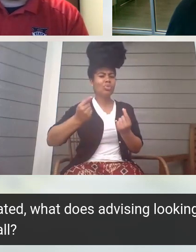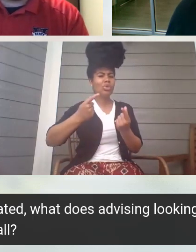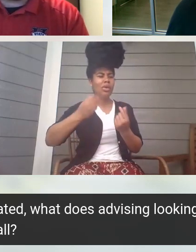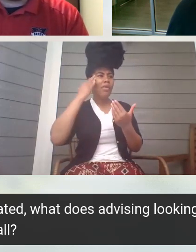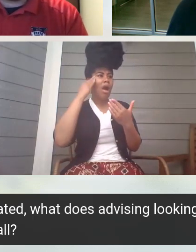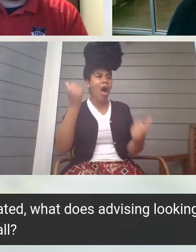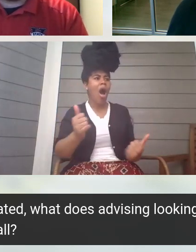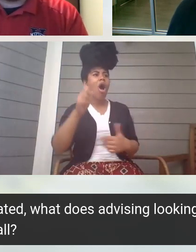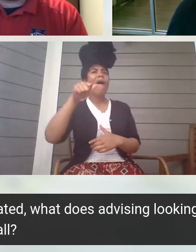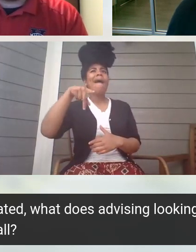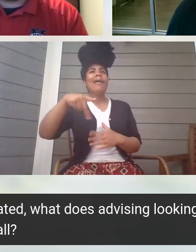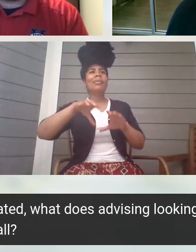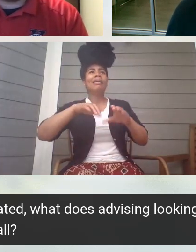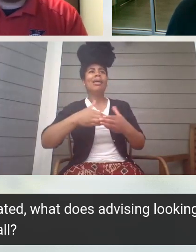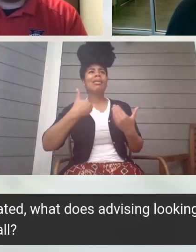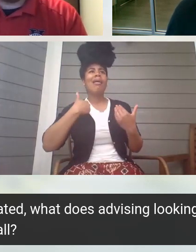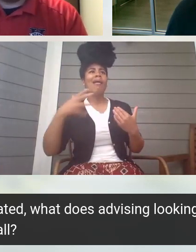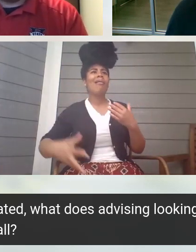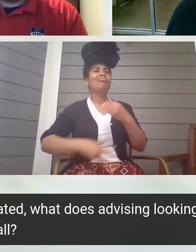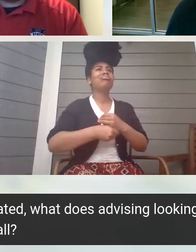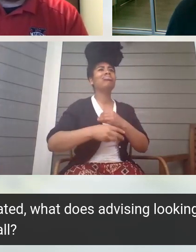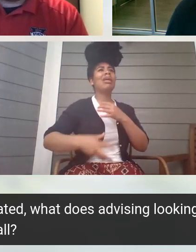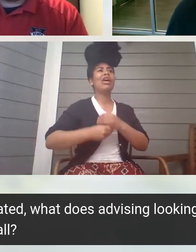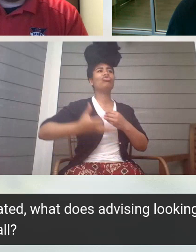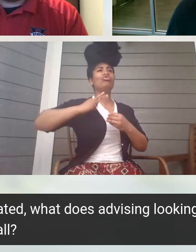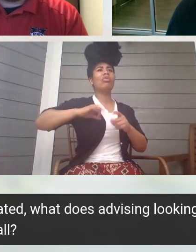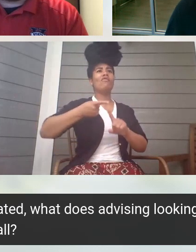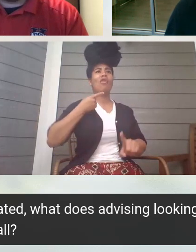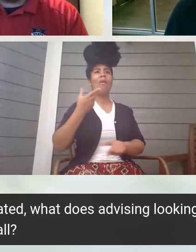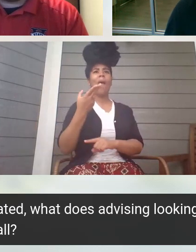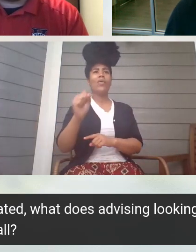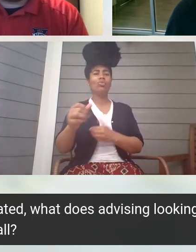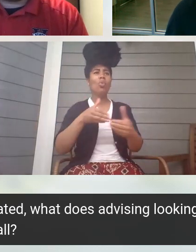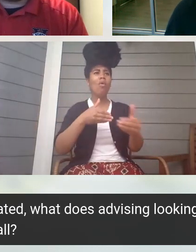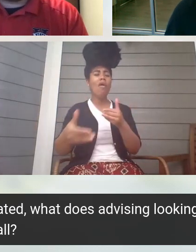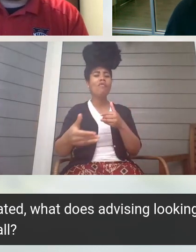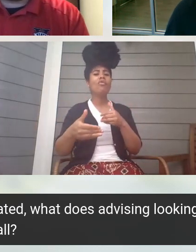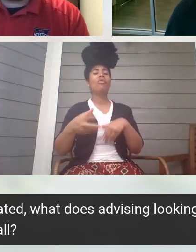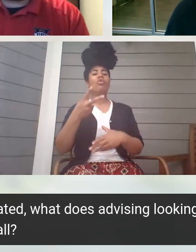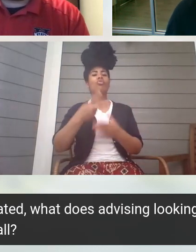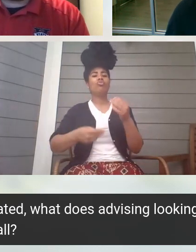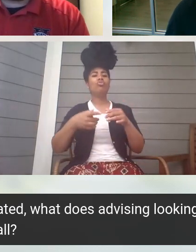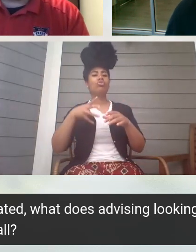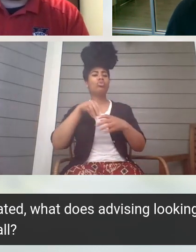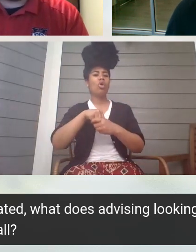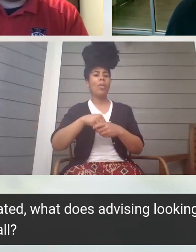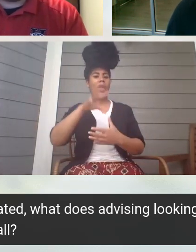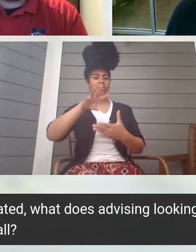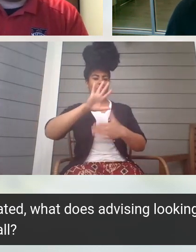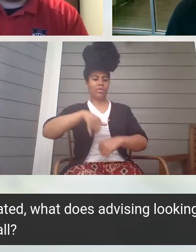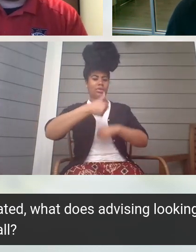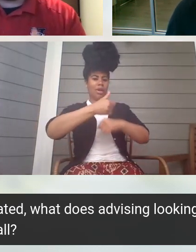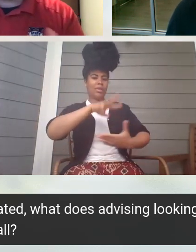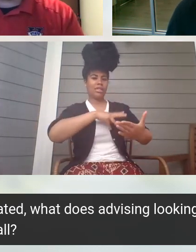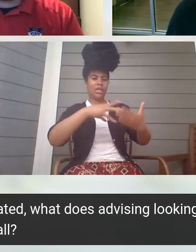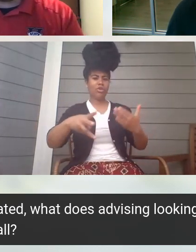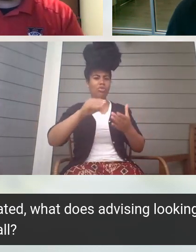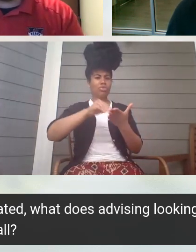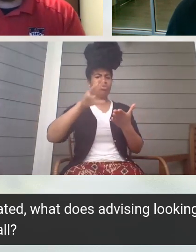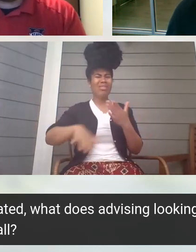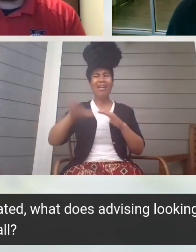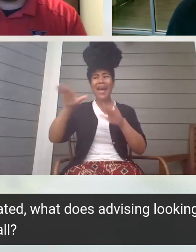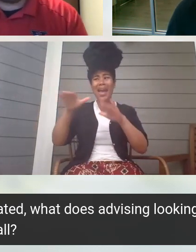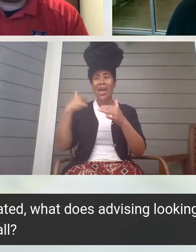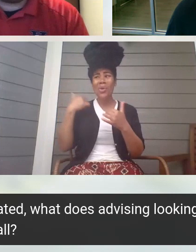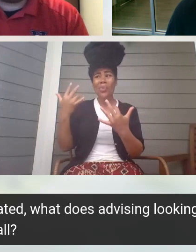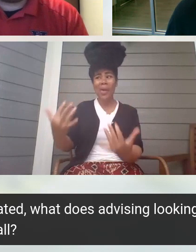course, or they forgot about a dual enrollment course maybe. And then we built the schedule and like, well, hold on, I've already got credit. And so if anything like that